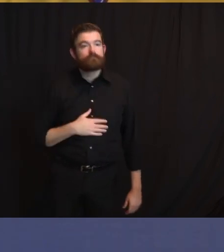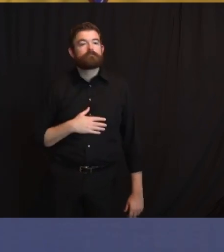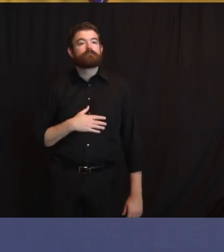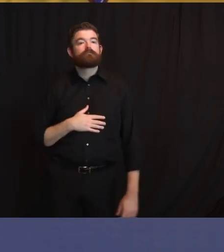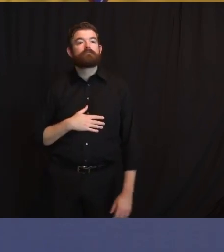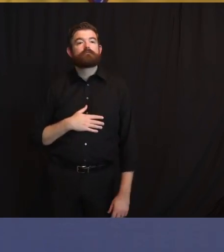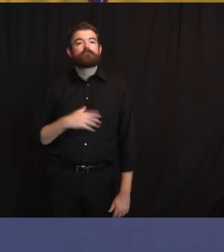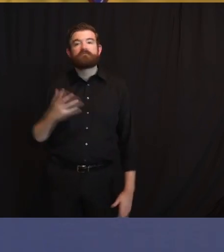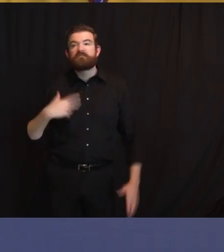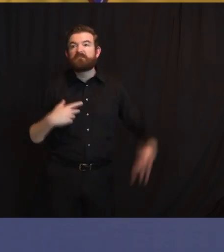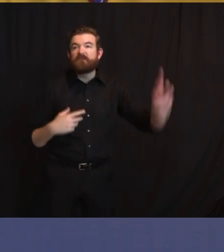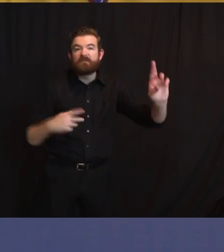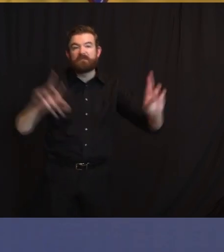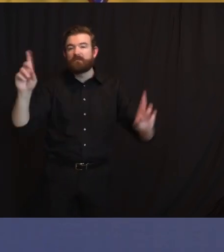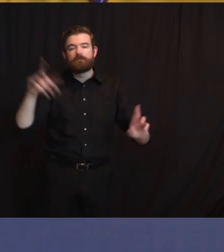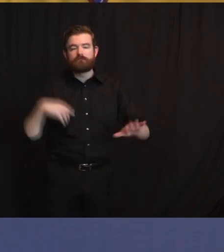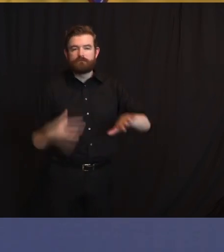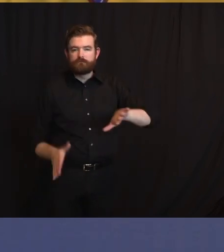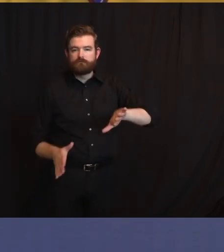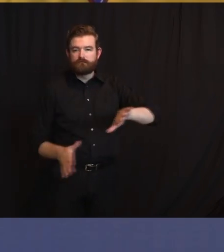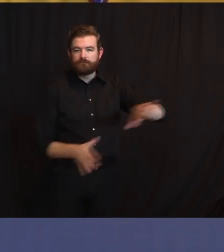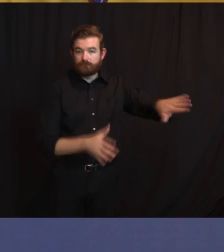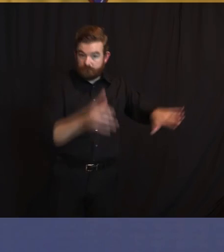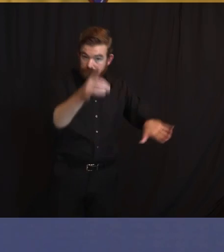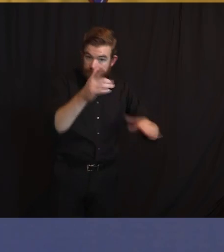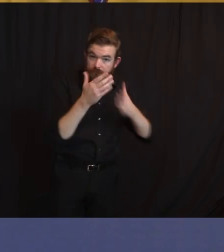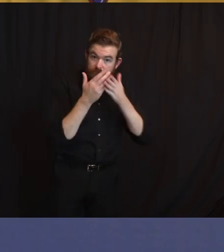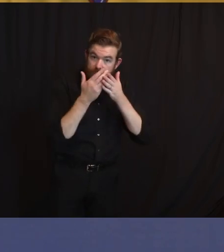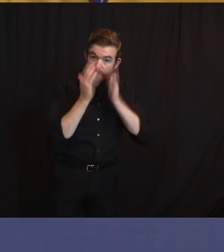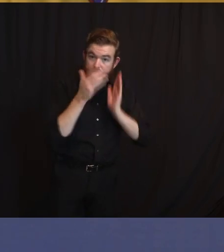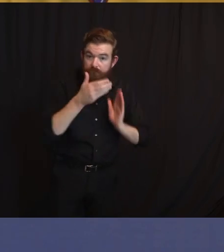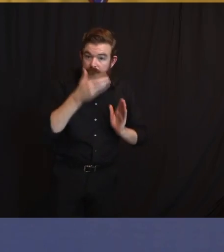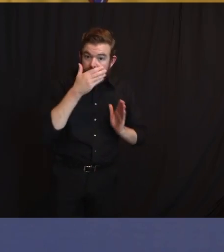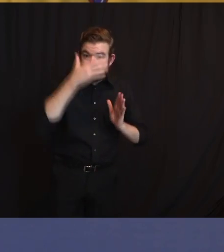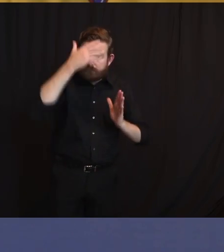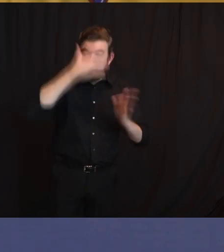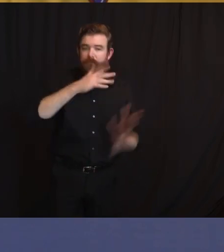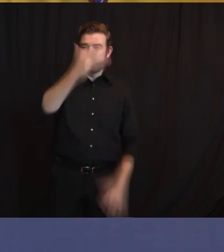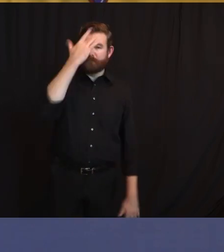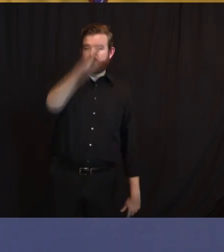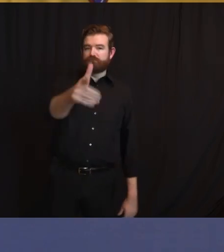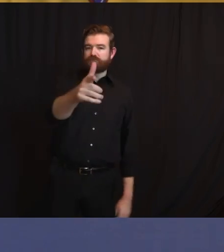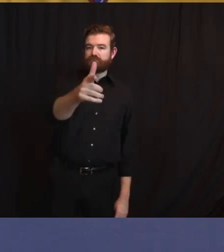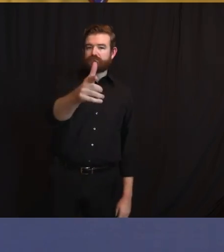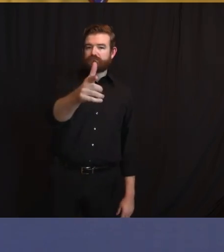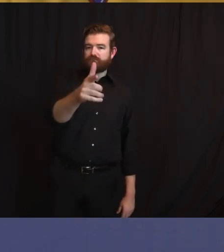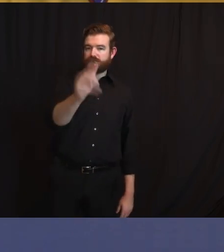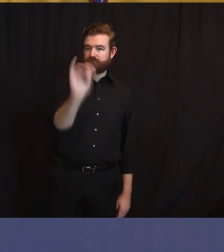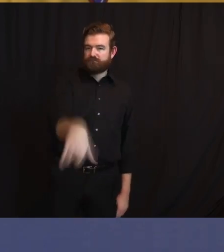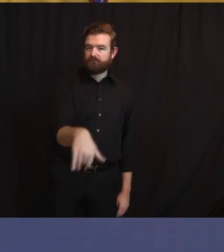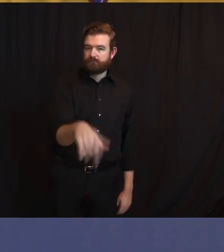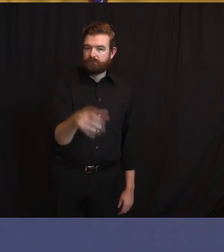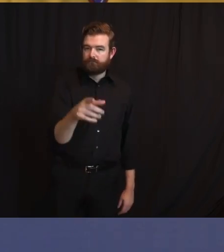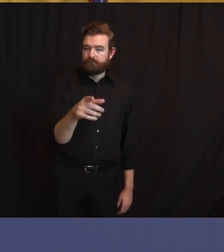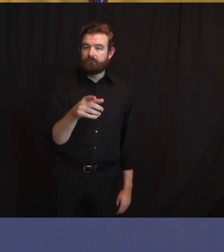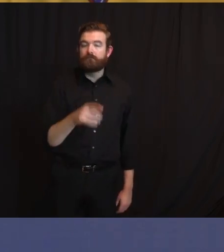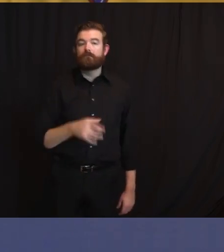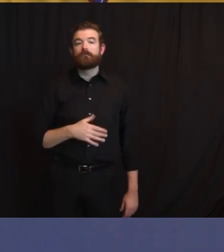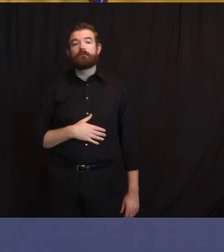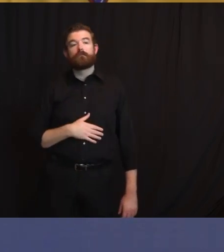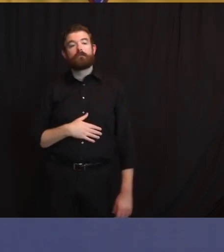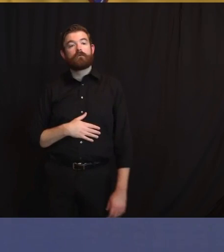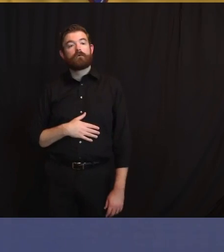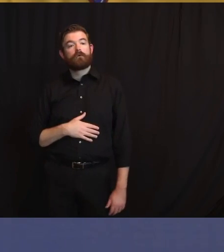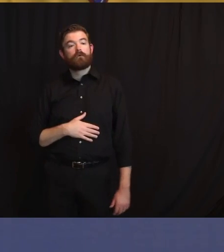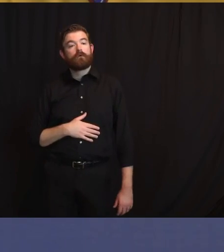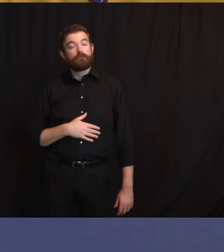that you're smart and you're doing your part to deal with this. And whenever it is that we get inside,